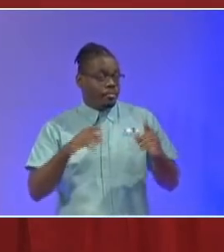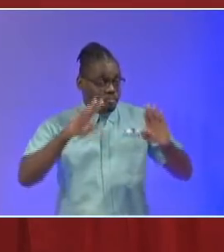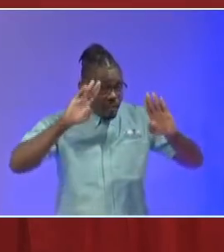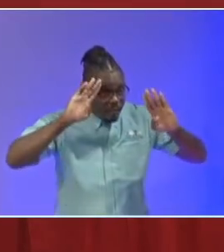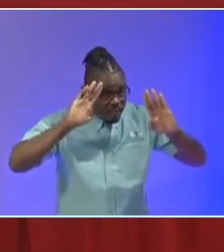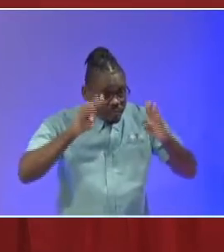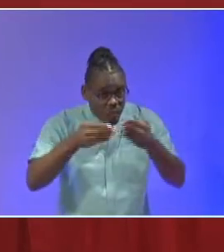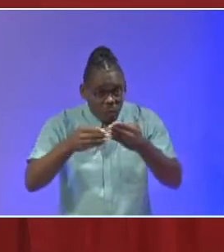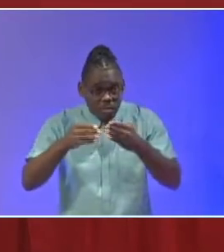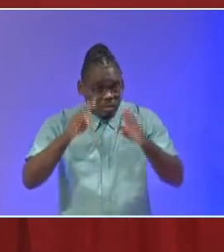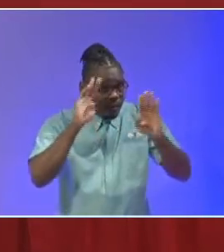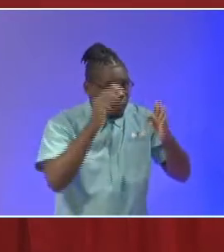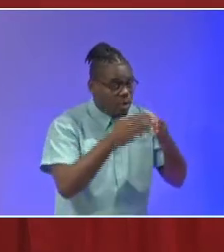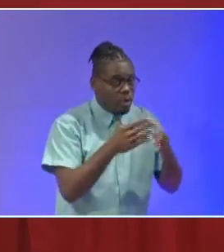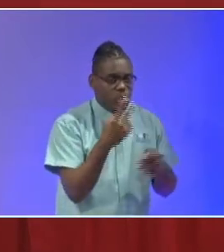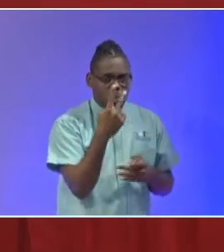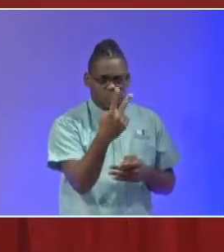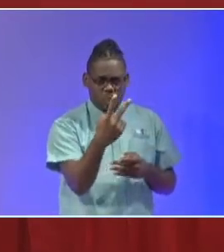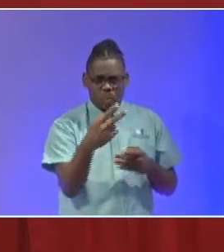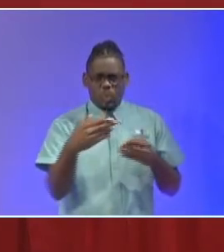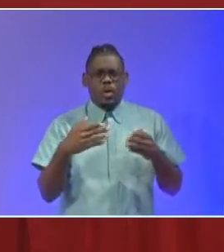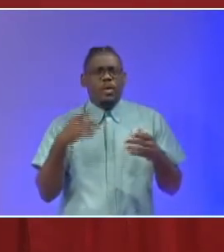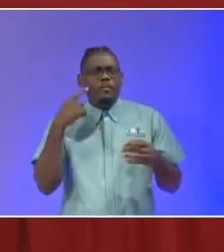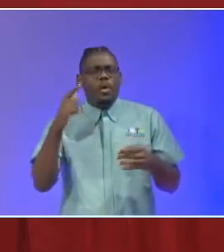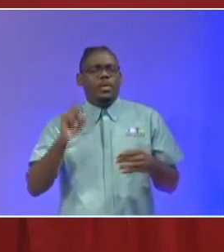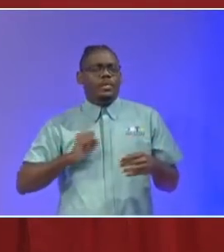TTT. We're ready for your two questions.